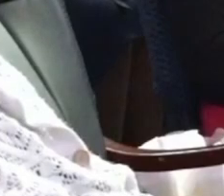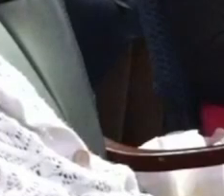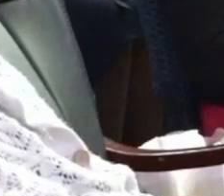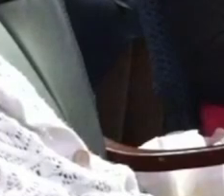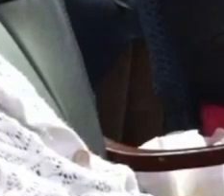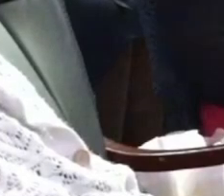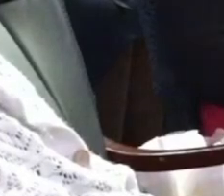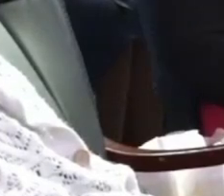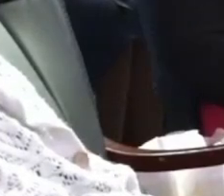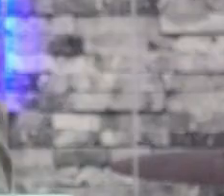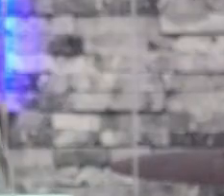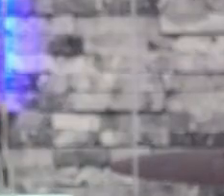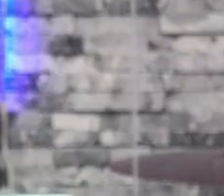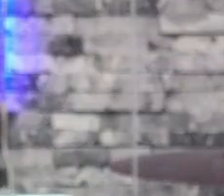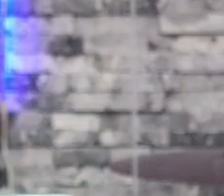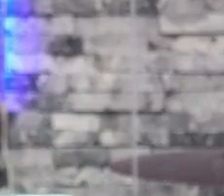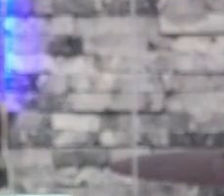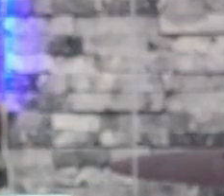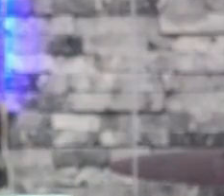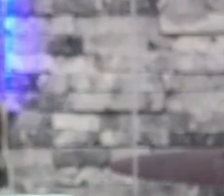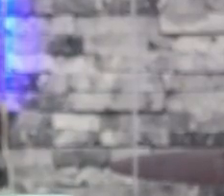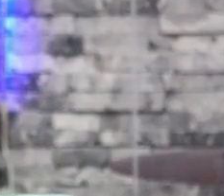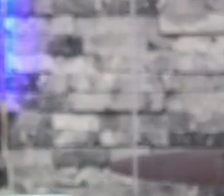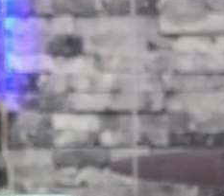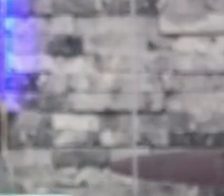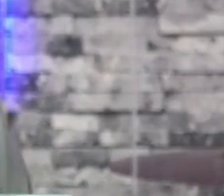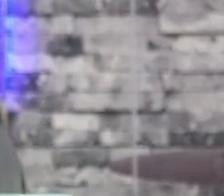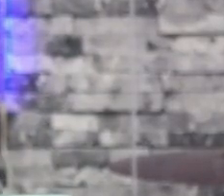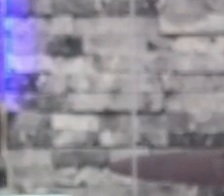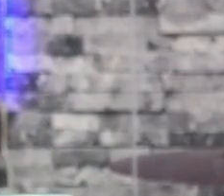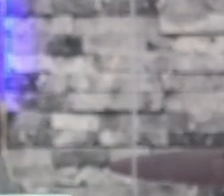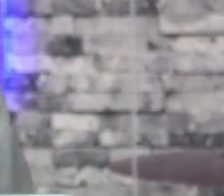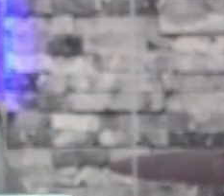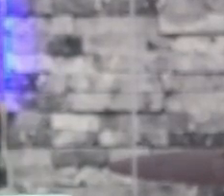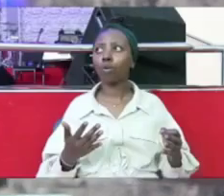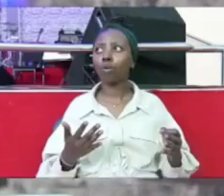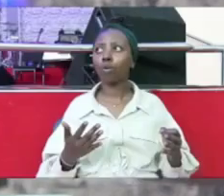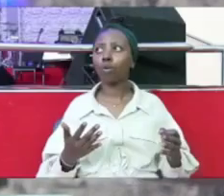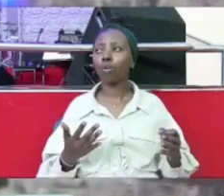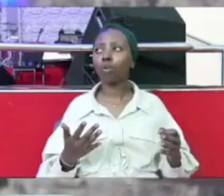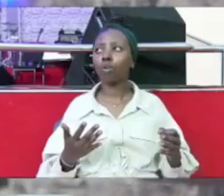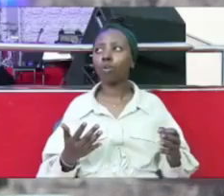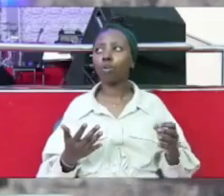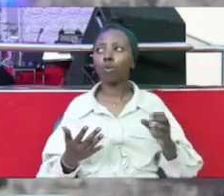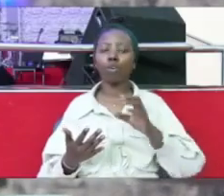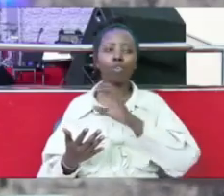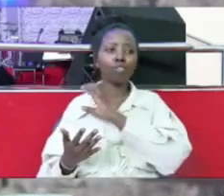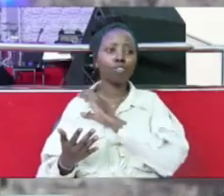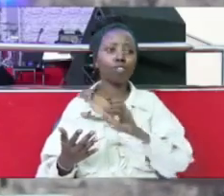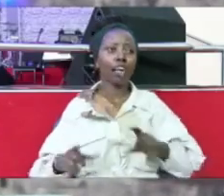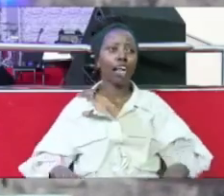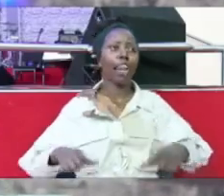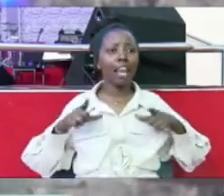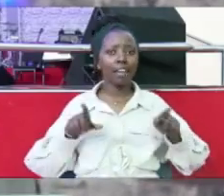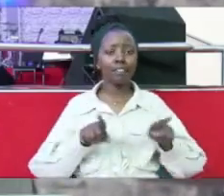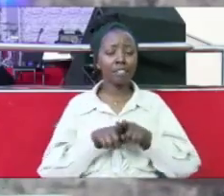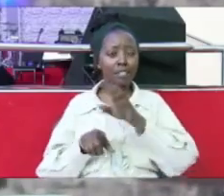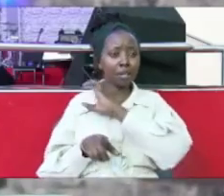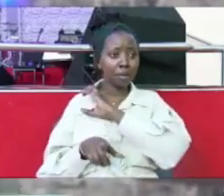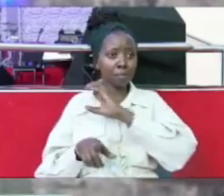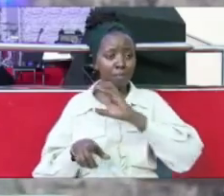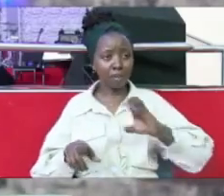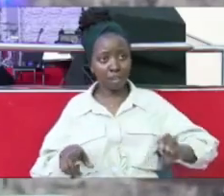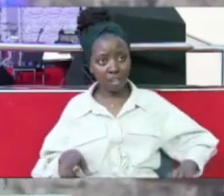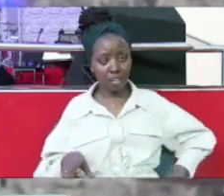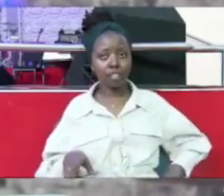key component ni jambo moja ambao ni muhimu sana of the Christ-like life. Ya maisha ya Ukristo. Of